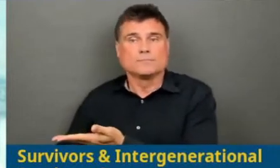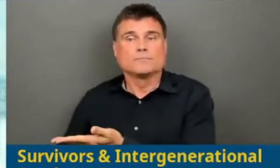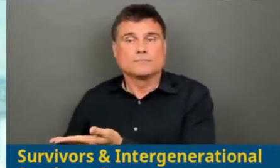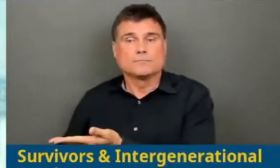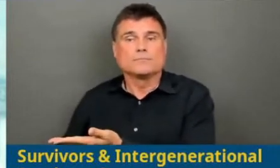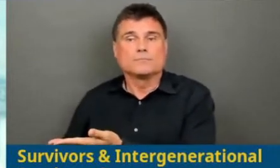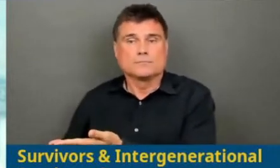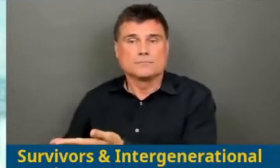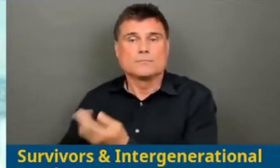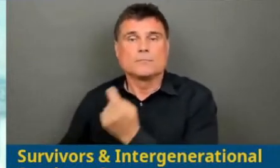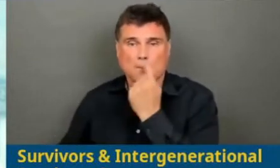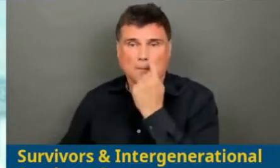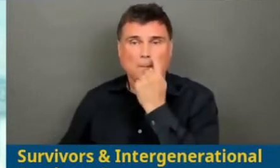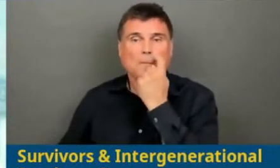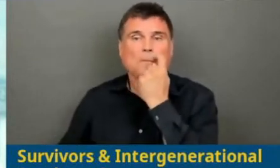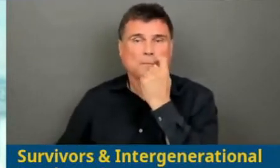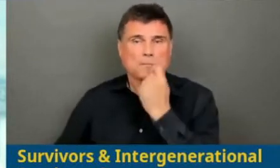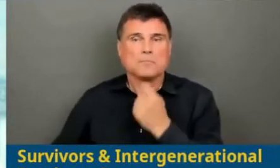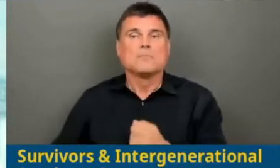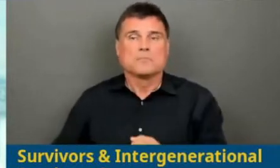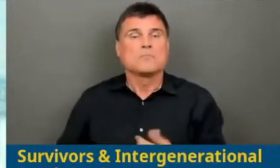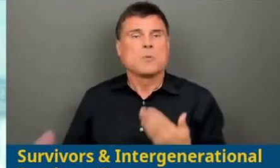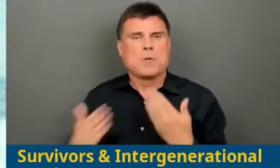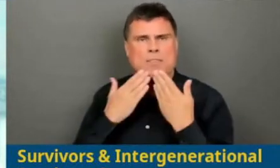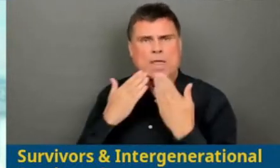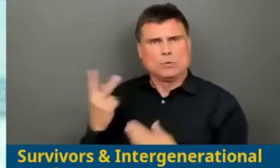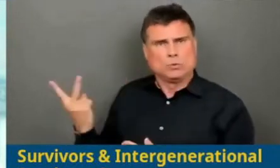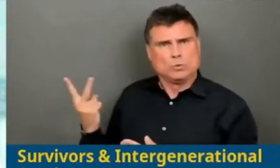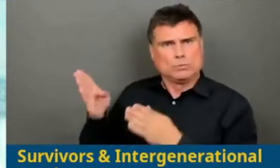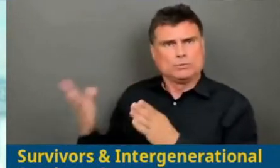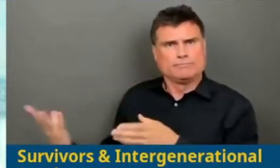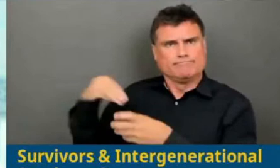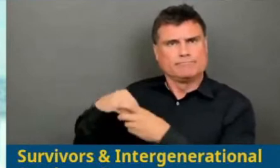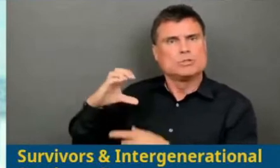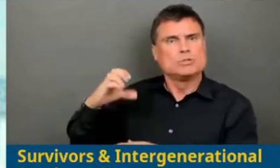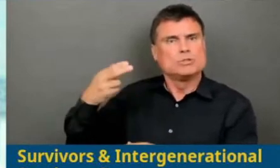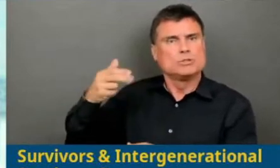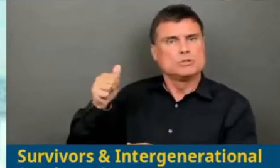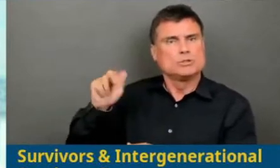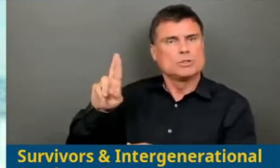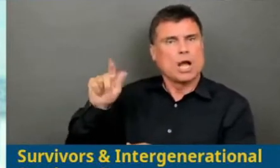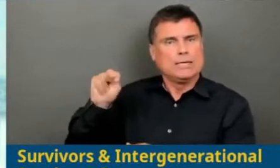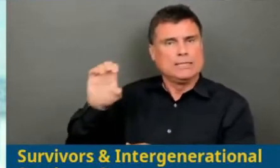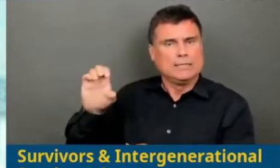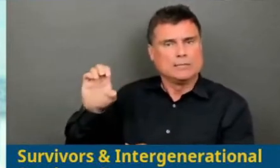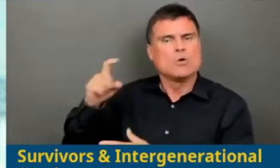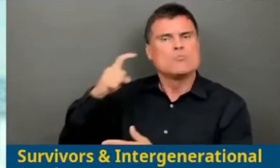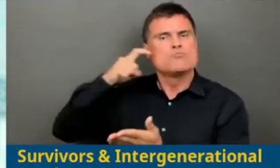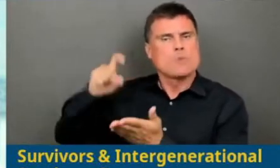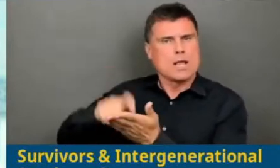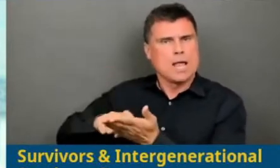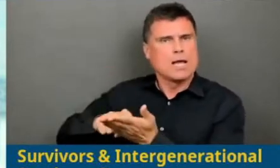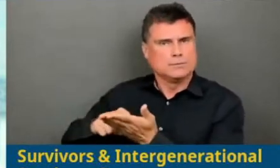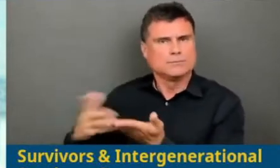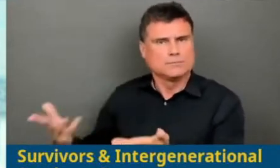and for those joining online, thank you as well. I want to acknowledge, before beginning, the survivors,